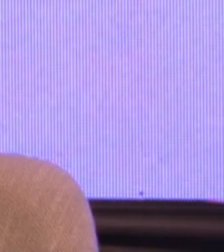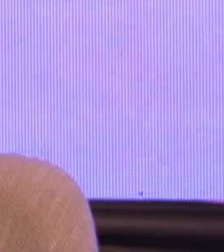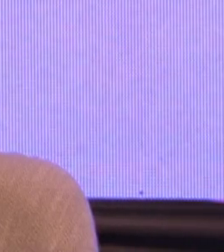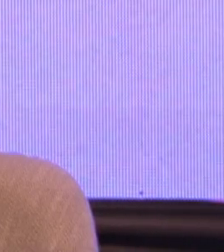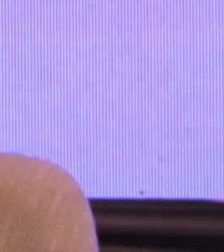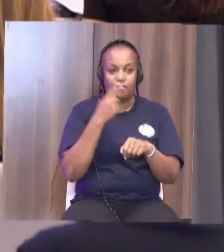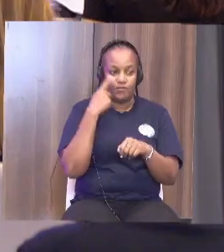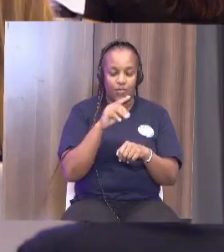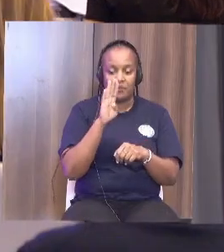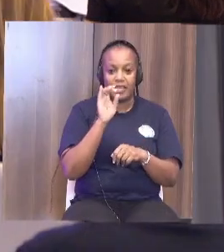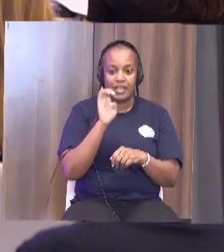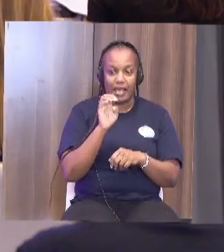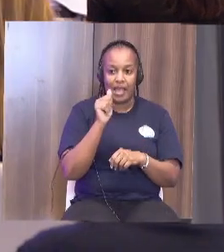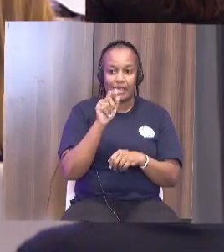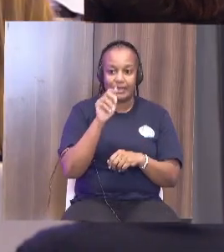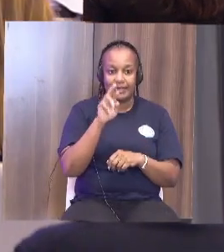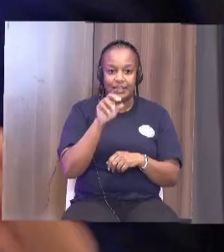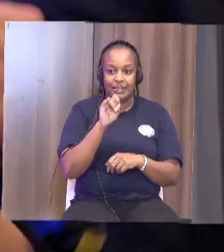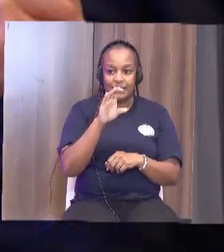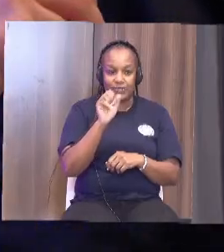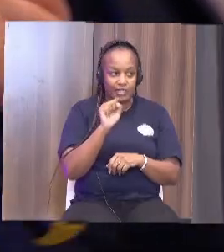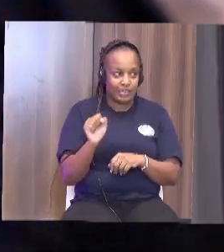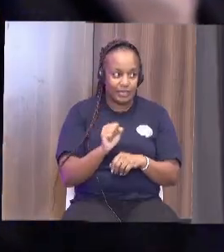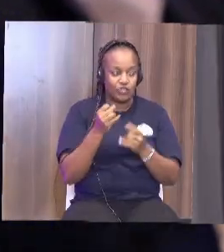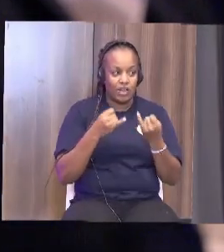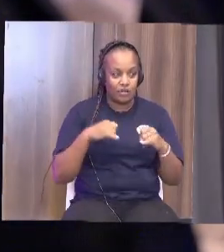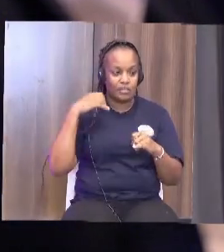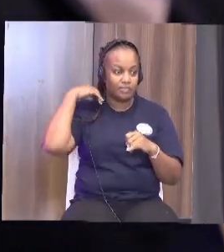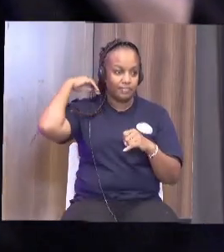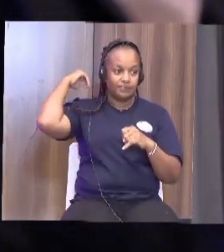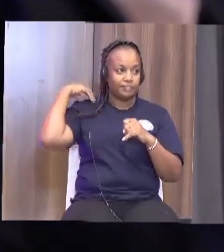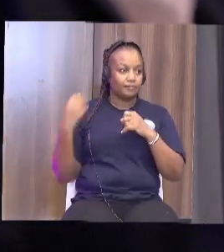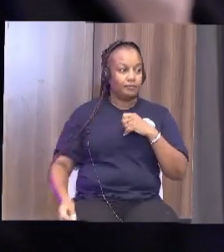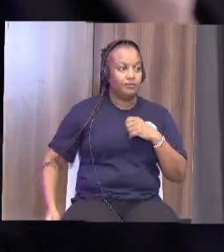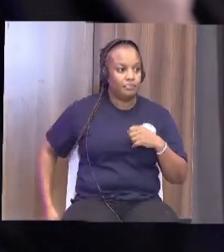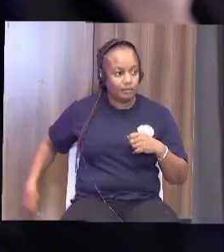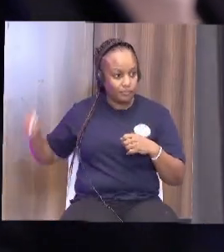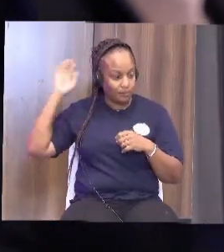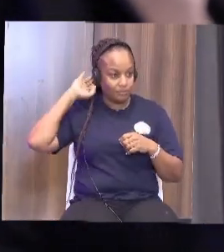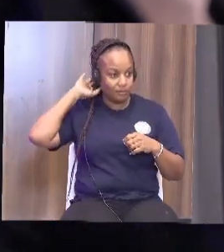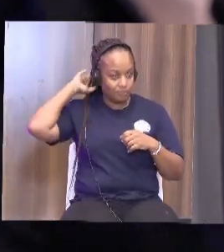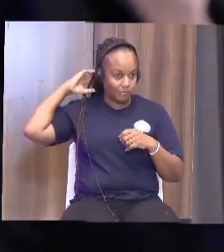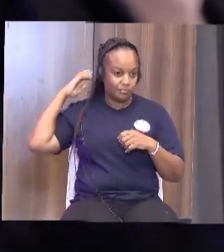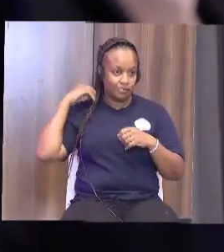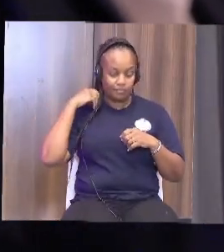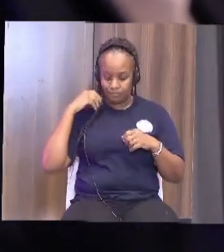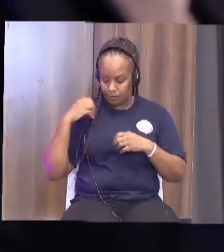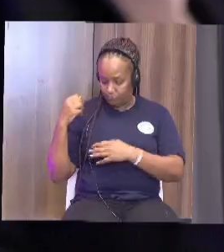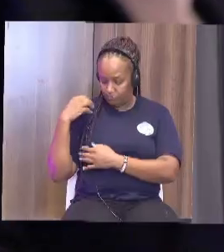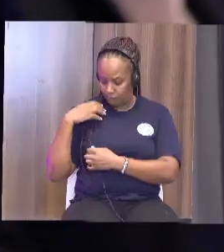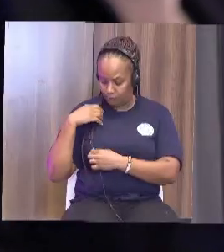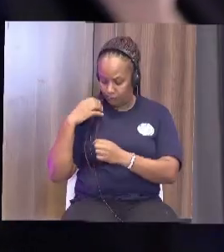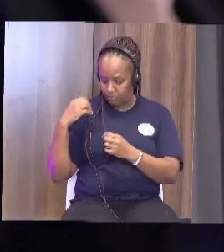Beatrix trial? Yes. So safety data is collected, as I mentioned, 7 days post-vaccination, 1